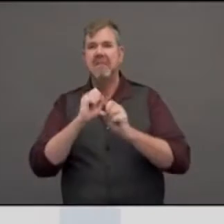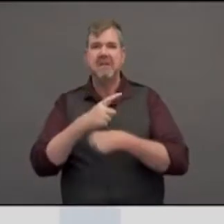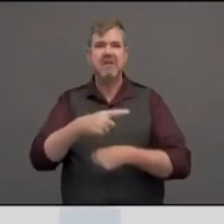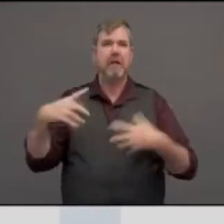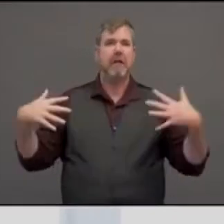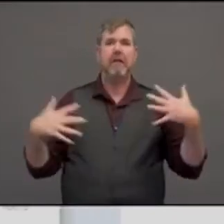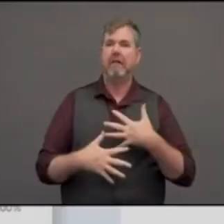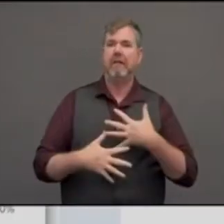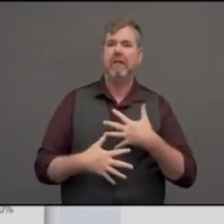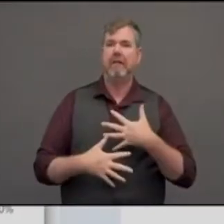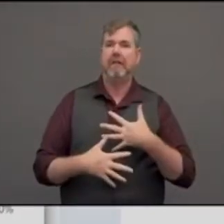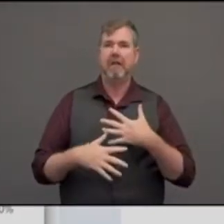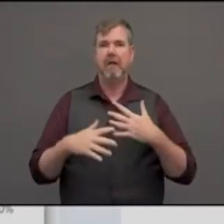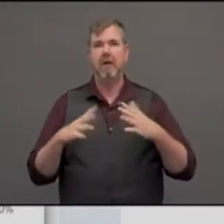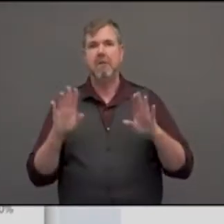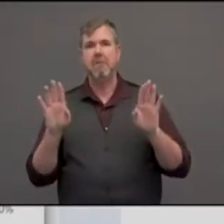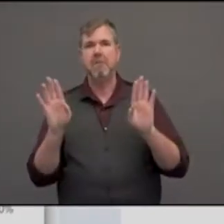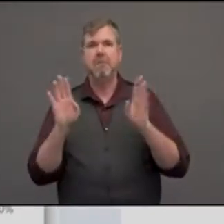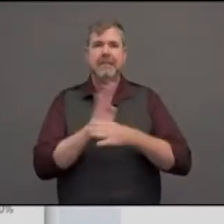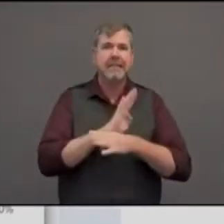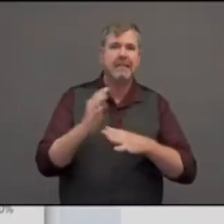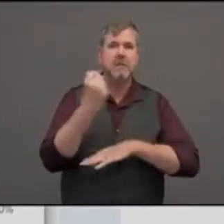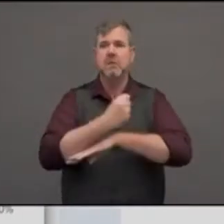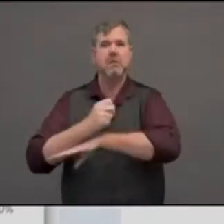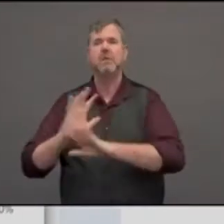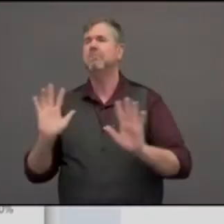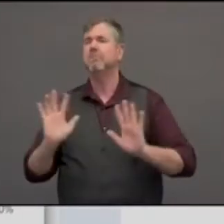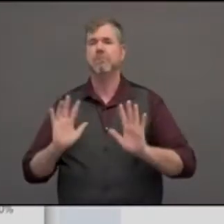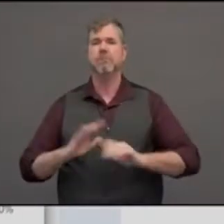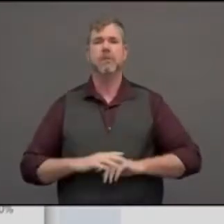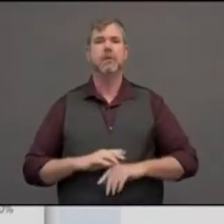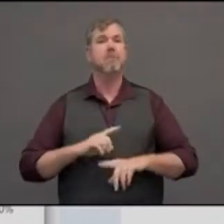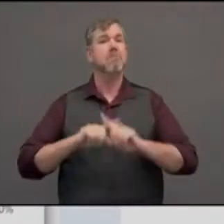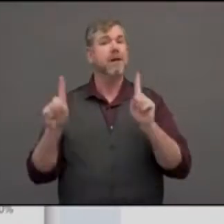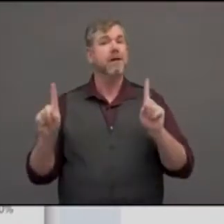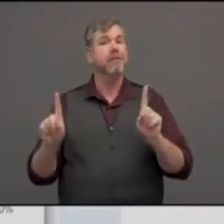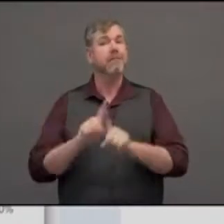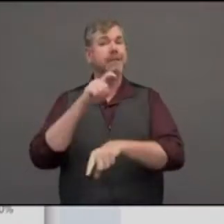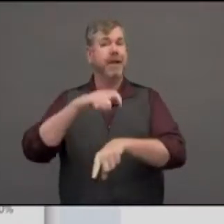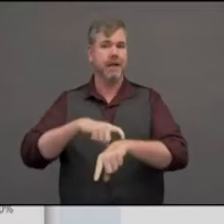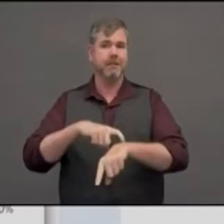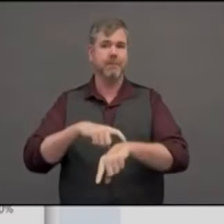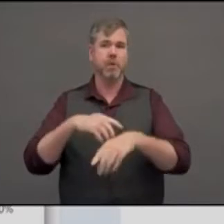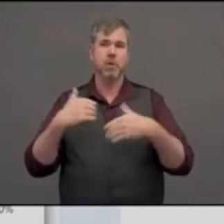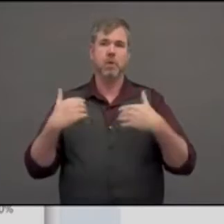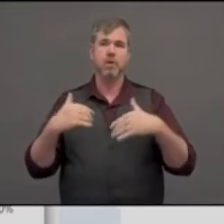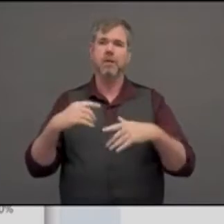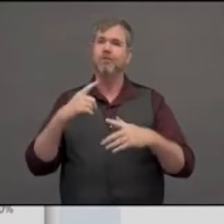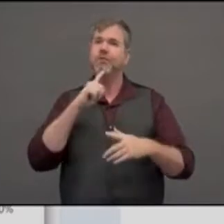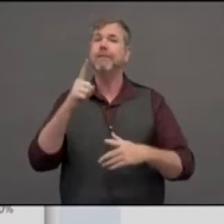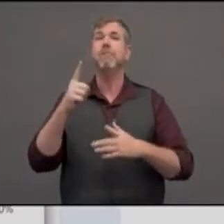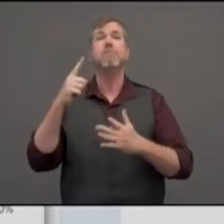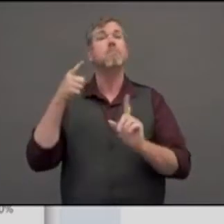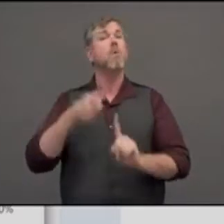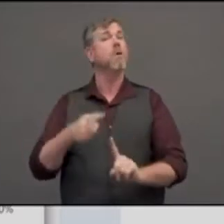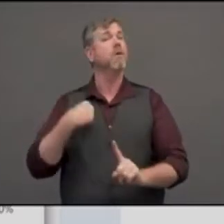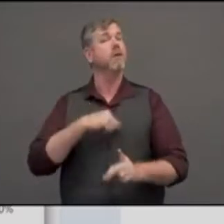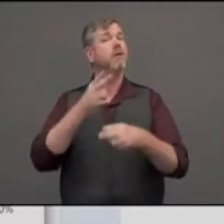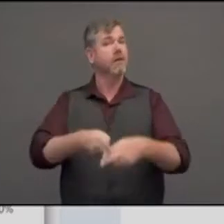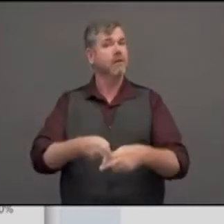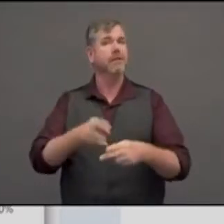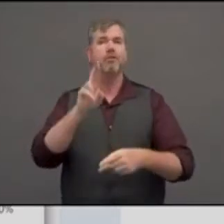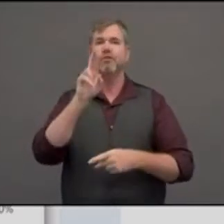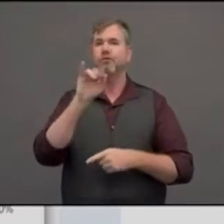that. But you have to look at this from a risk management standpoint. And you can see here, as we look at